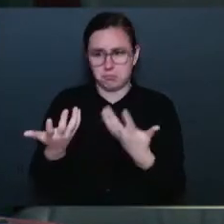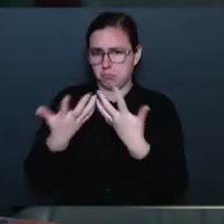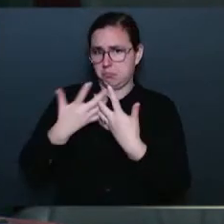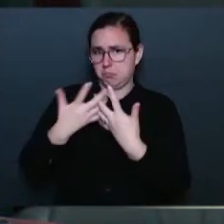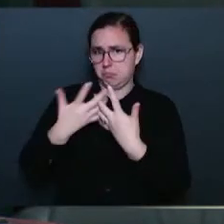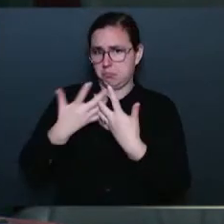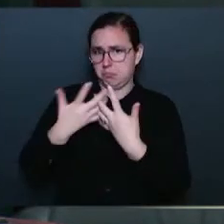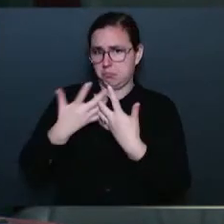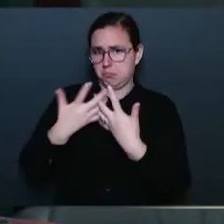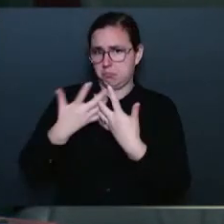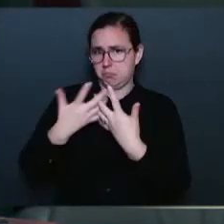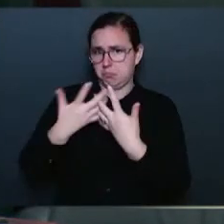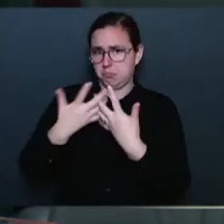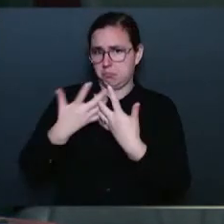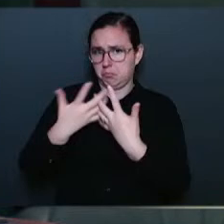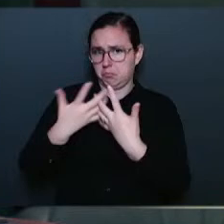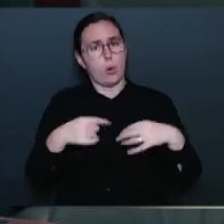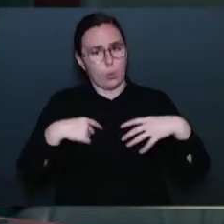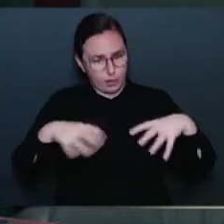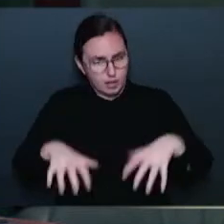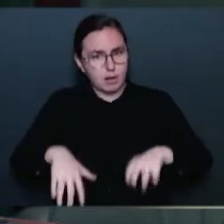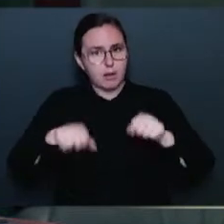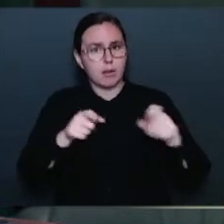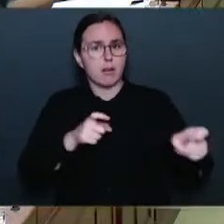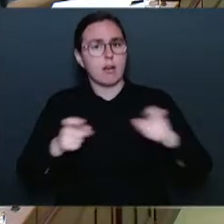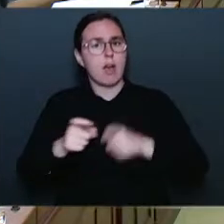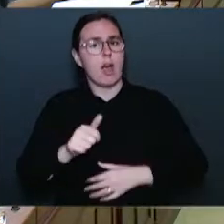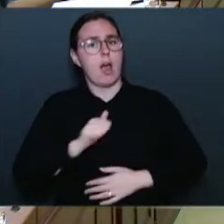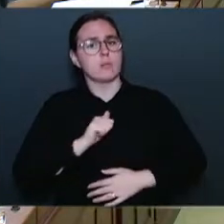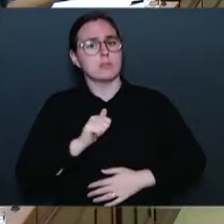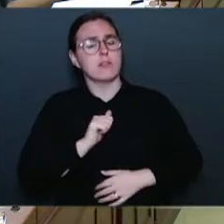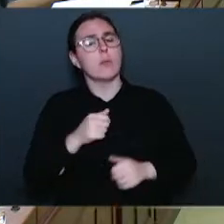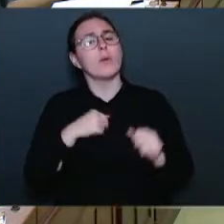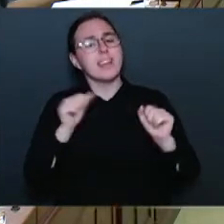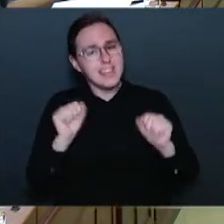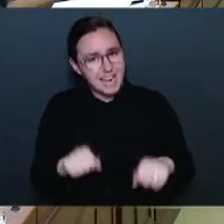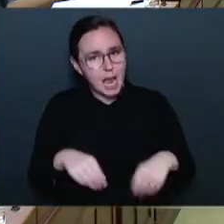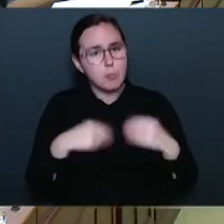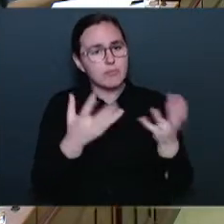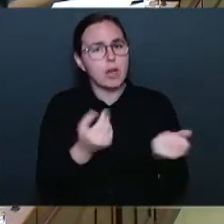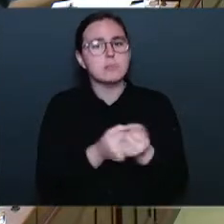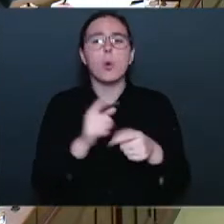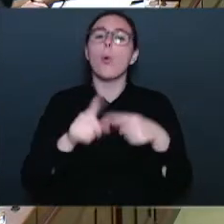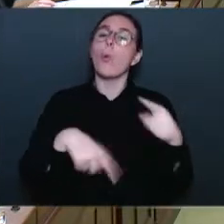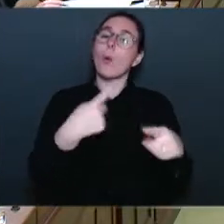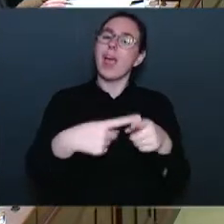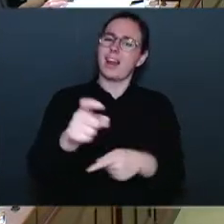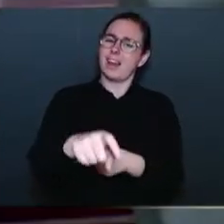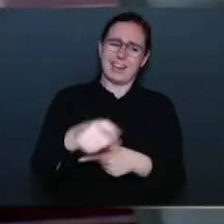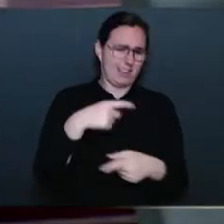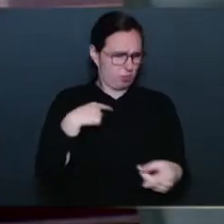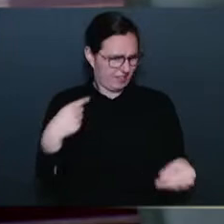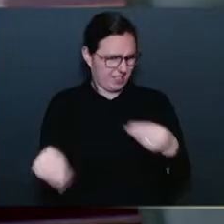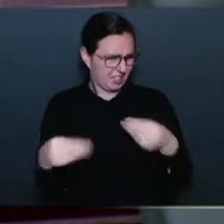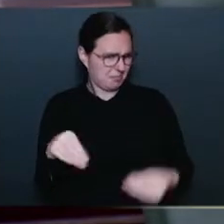have the flexibility to provide the support when it's needed remember for Edmonton Ellerslie has a question